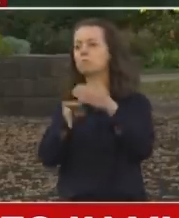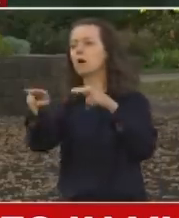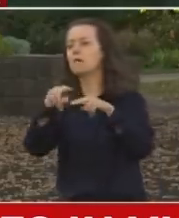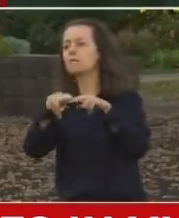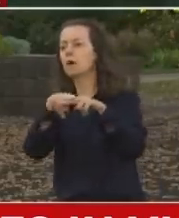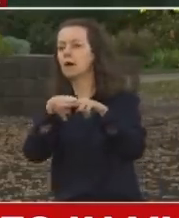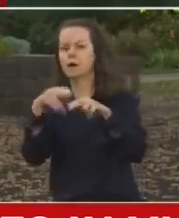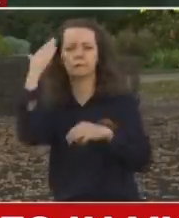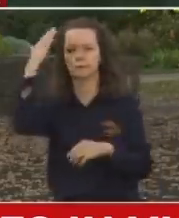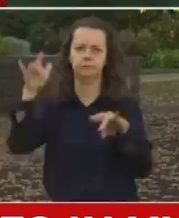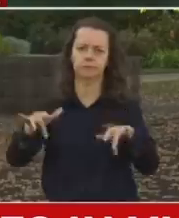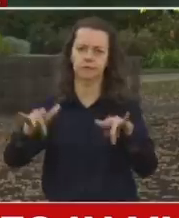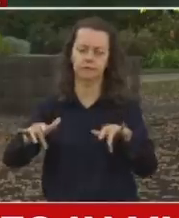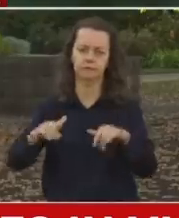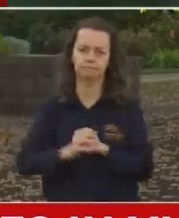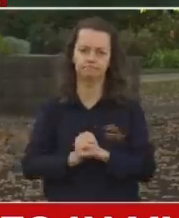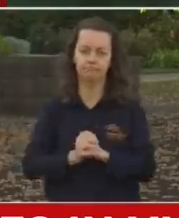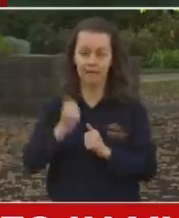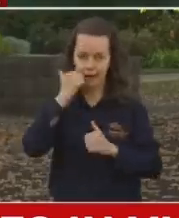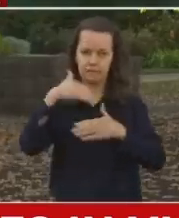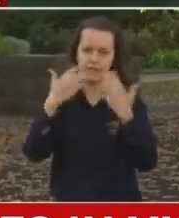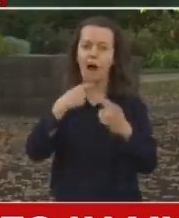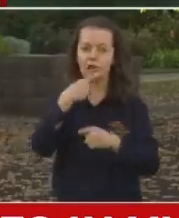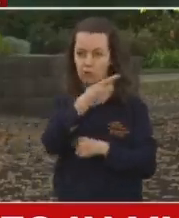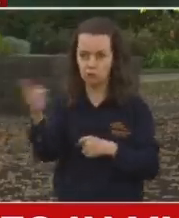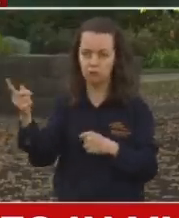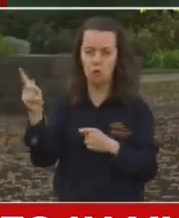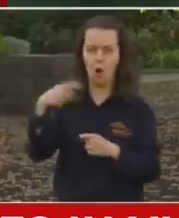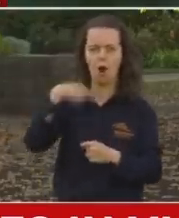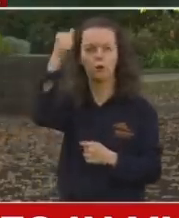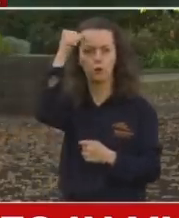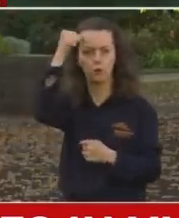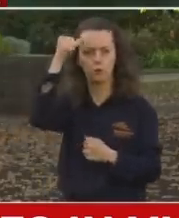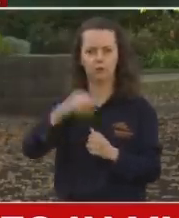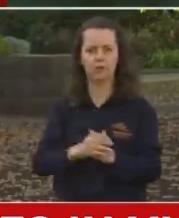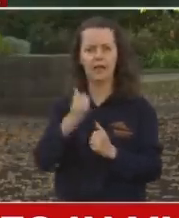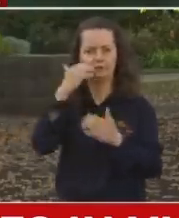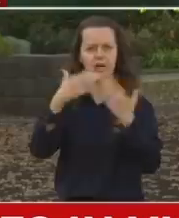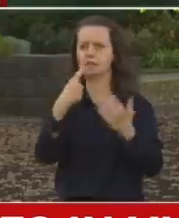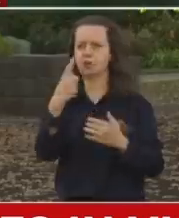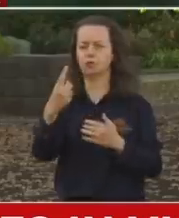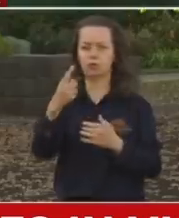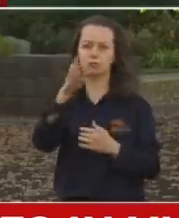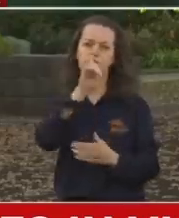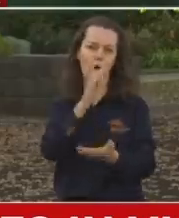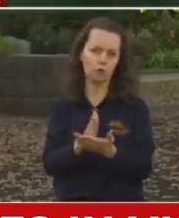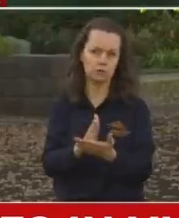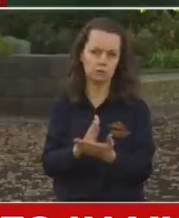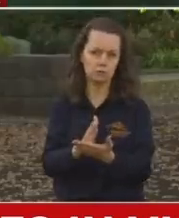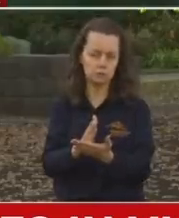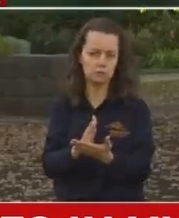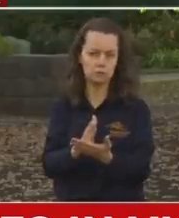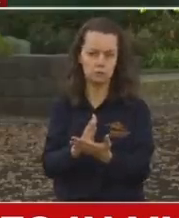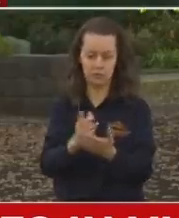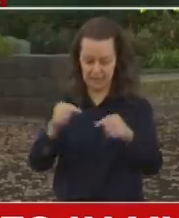where we are right now. And where we are today is those additional cases that we've gone through, high